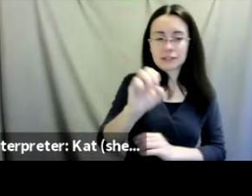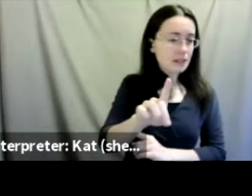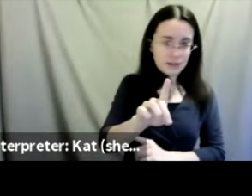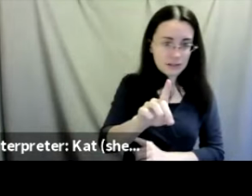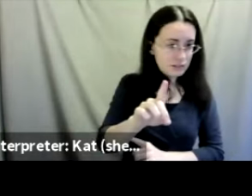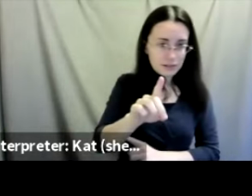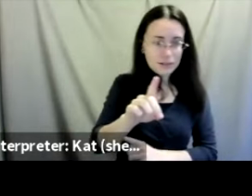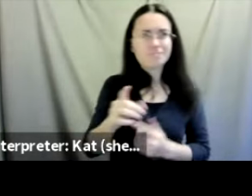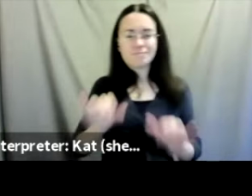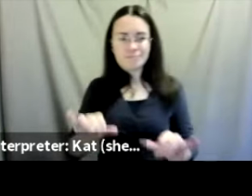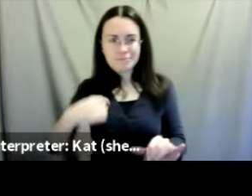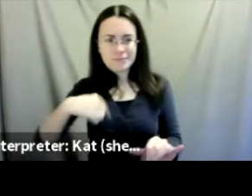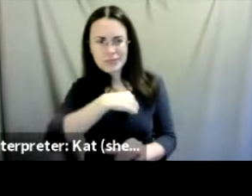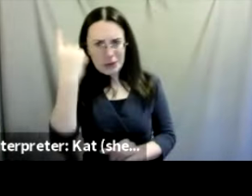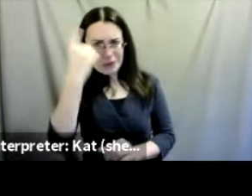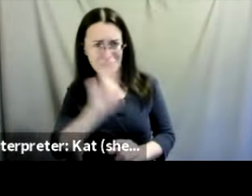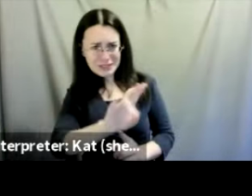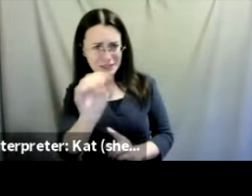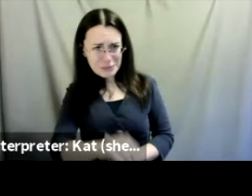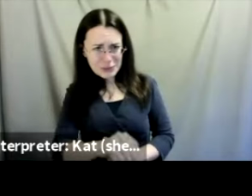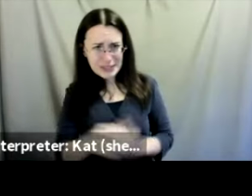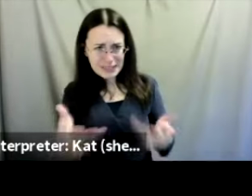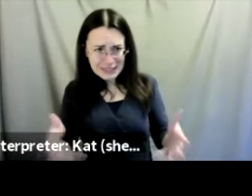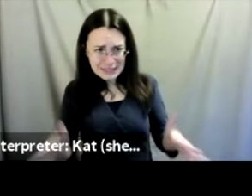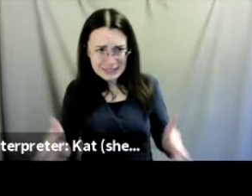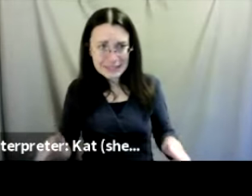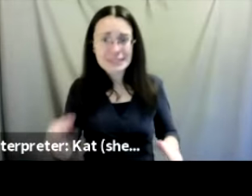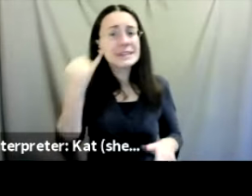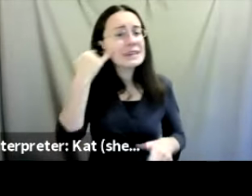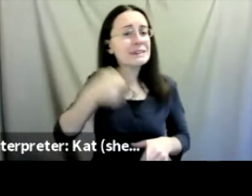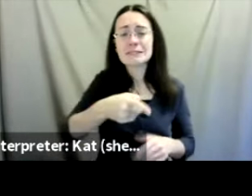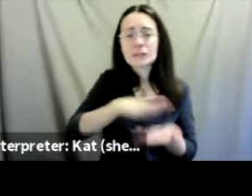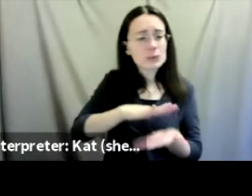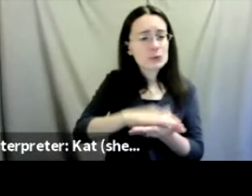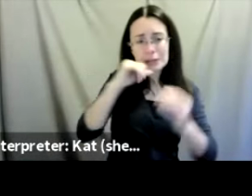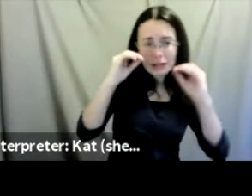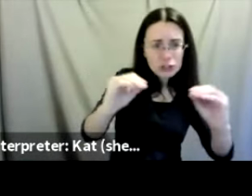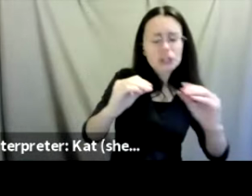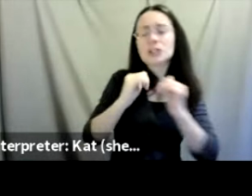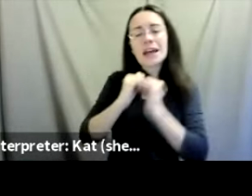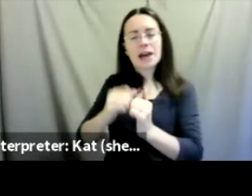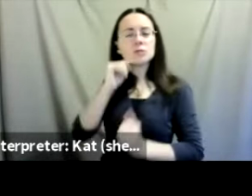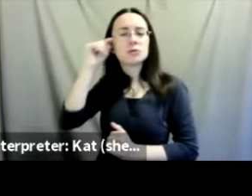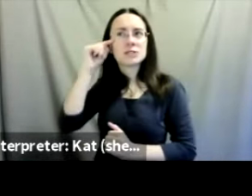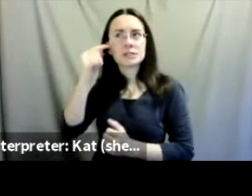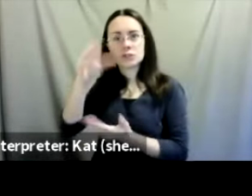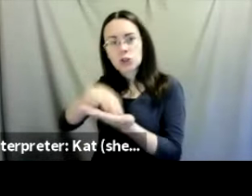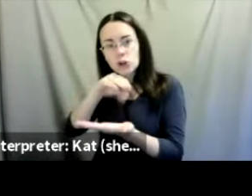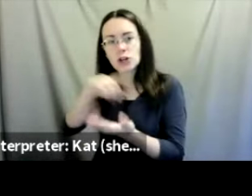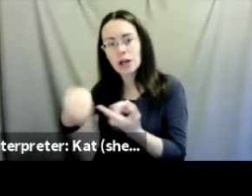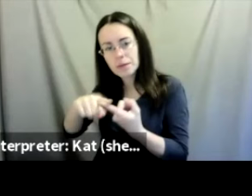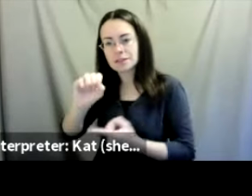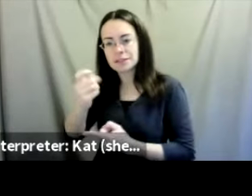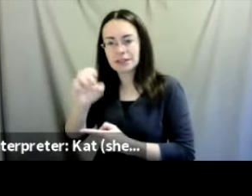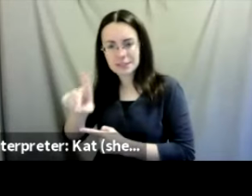from schools, what information and where are teens receiving sexual education and community resources? Because the reality is that sex is occurring and